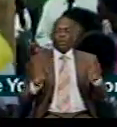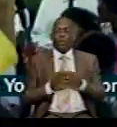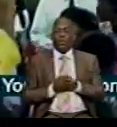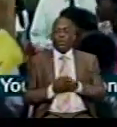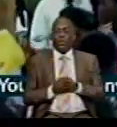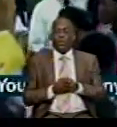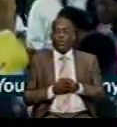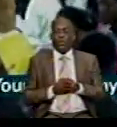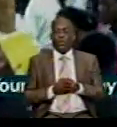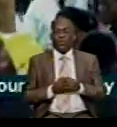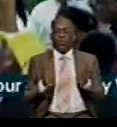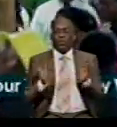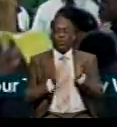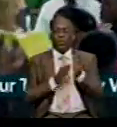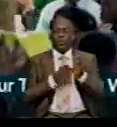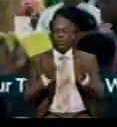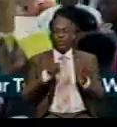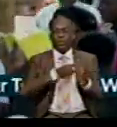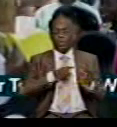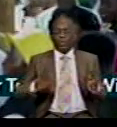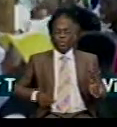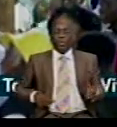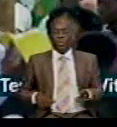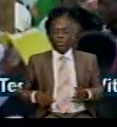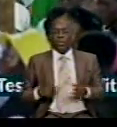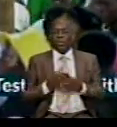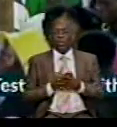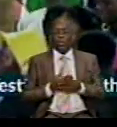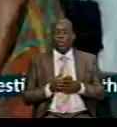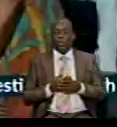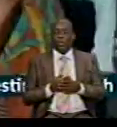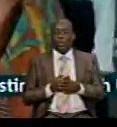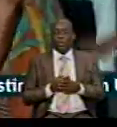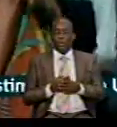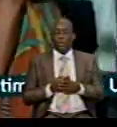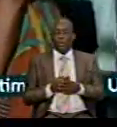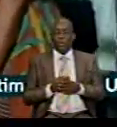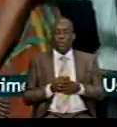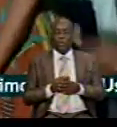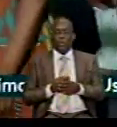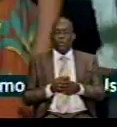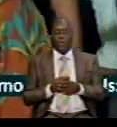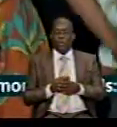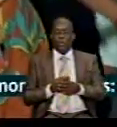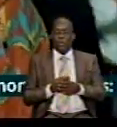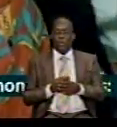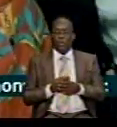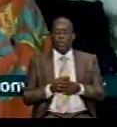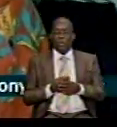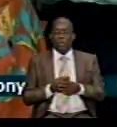Praise the Lord. Let's hear what God has done to Madame Magdalene Bafu.